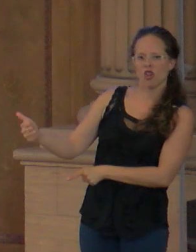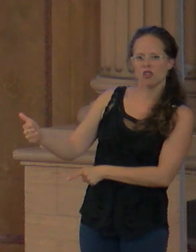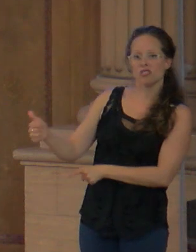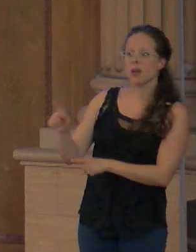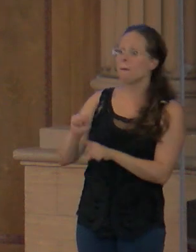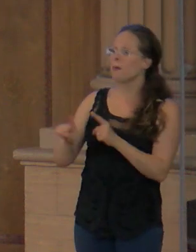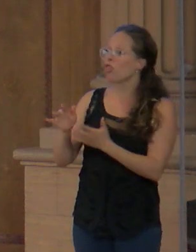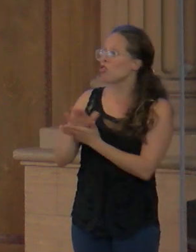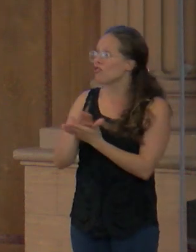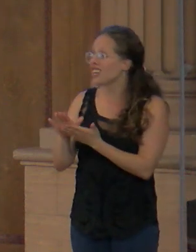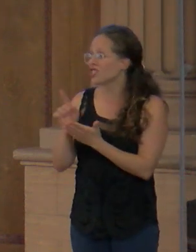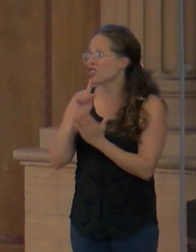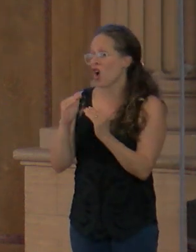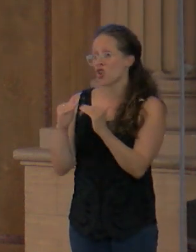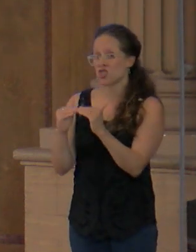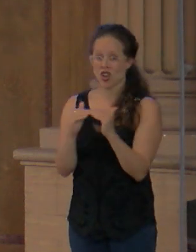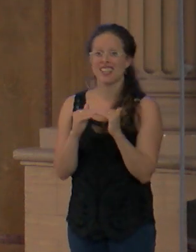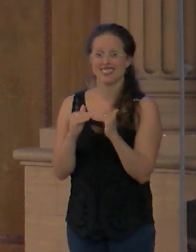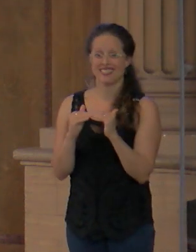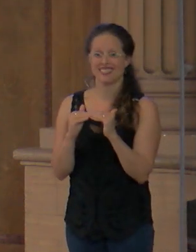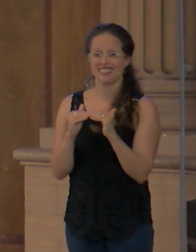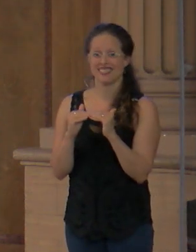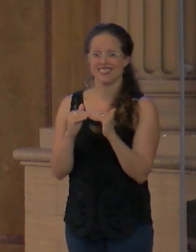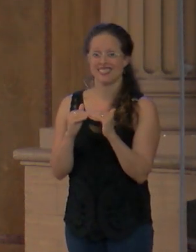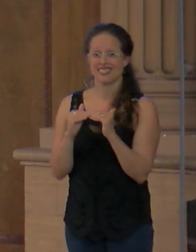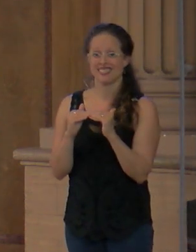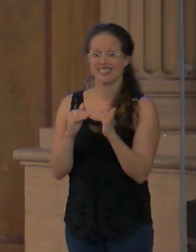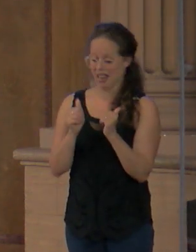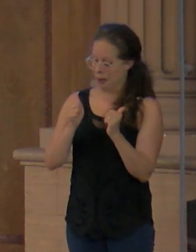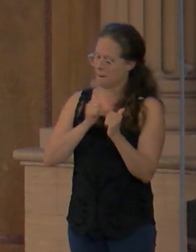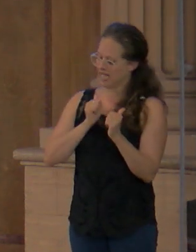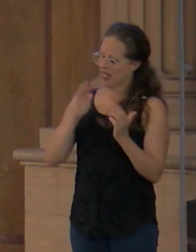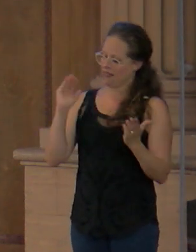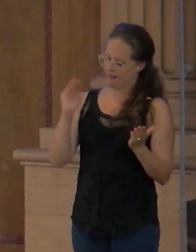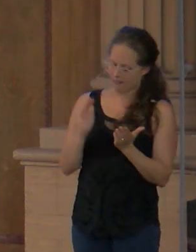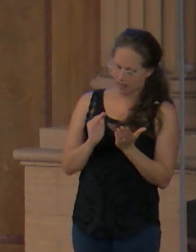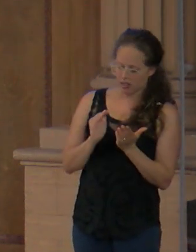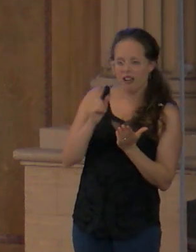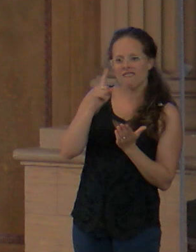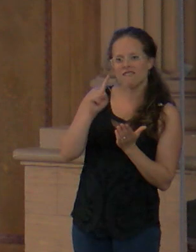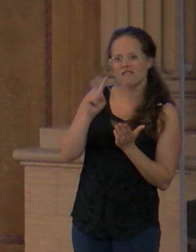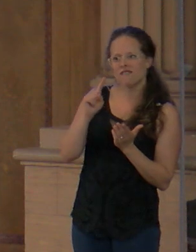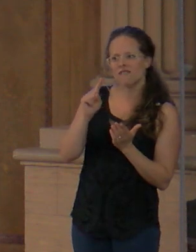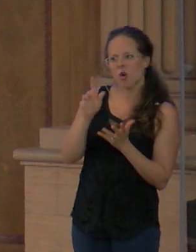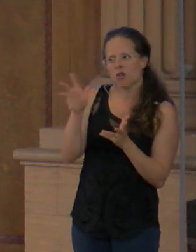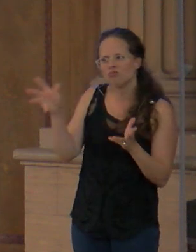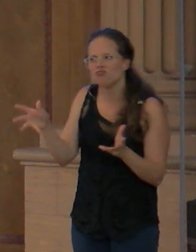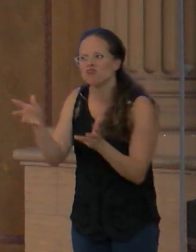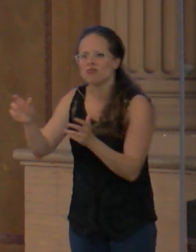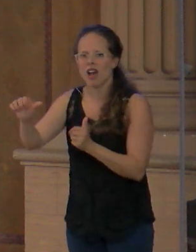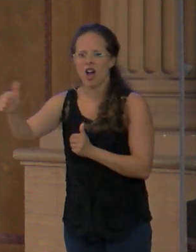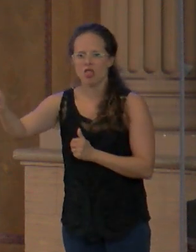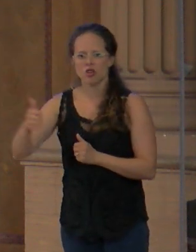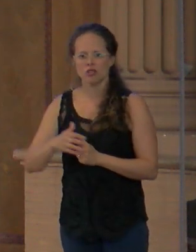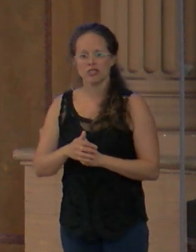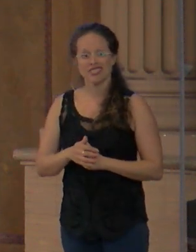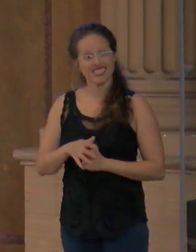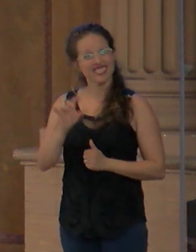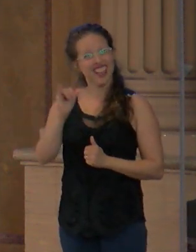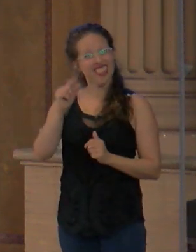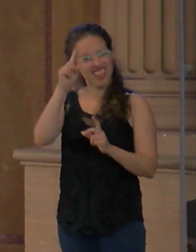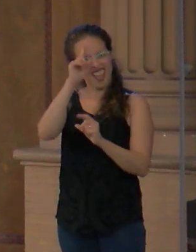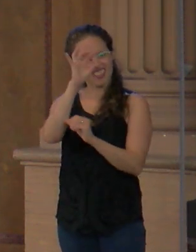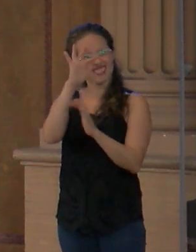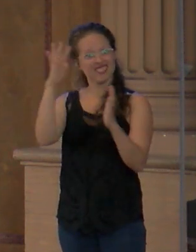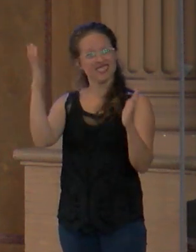the just, disadvantage themselves to advantage others. And this kind of fits the picture that's painted by